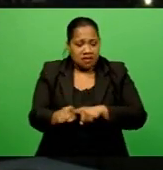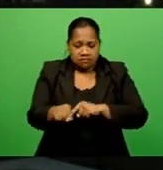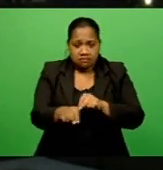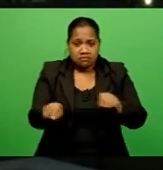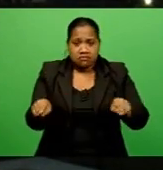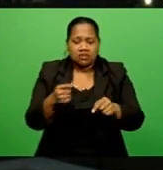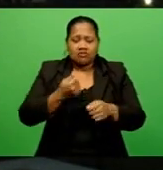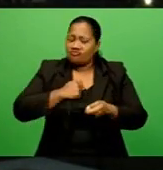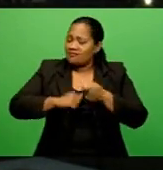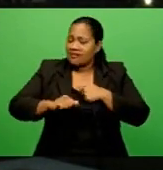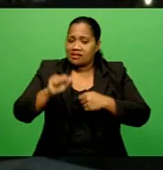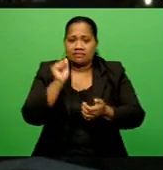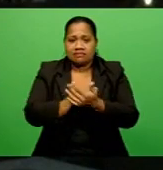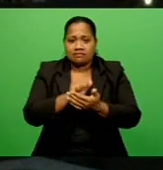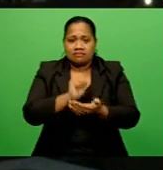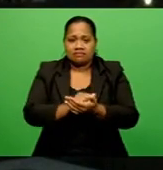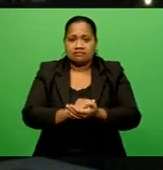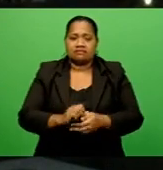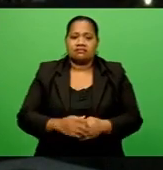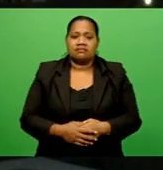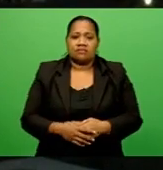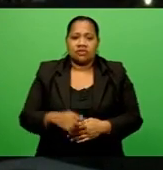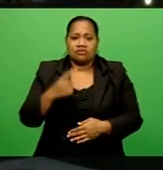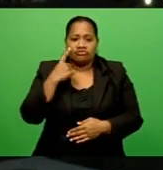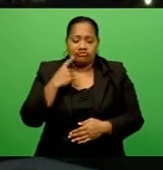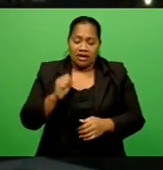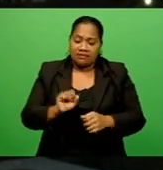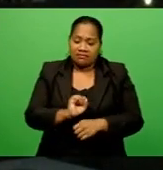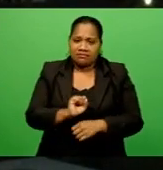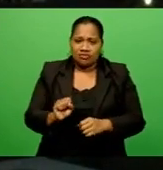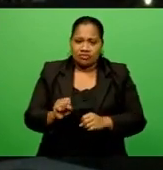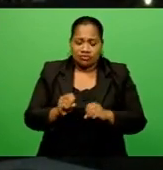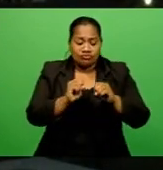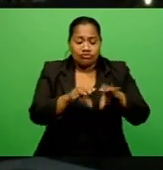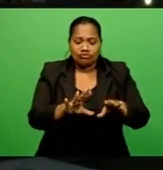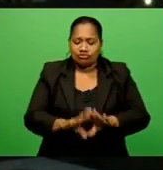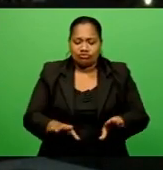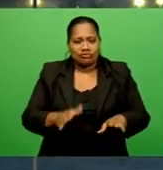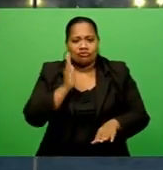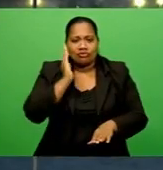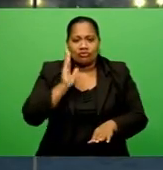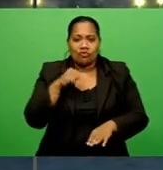still struggling to try and put their kids into school from tomorrow.